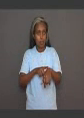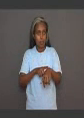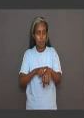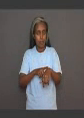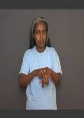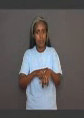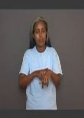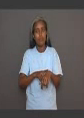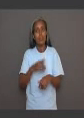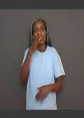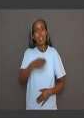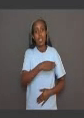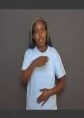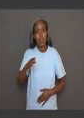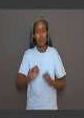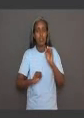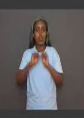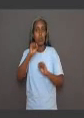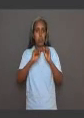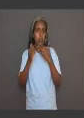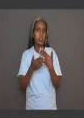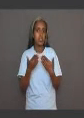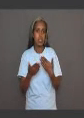Graphs make comparison easy.